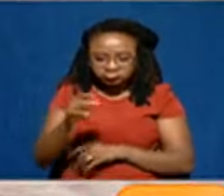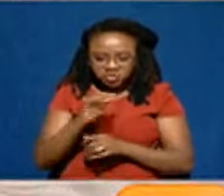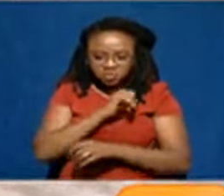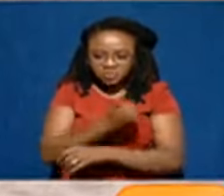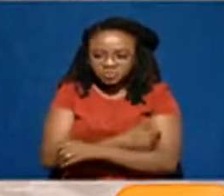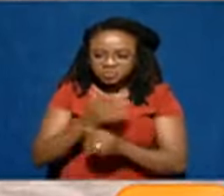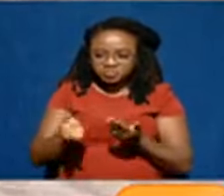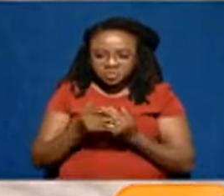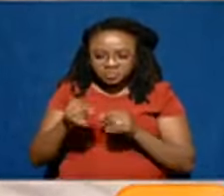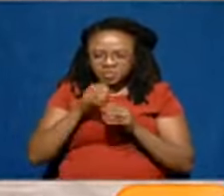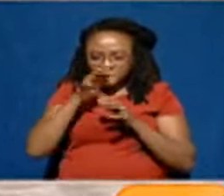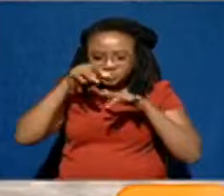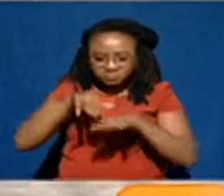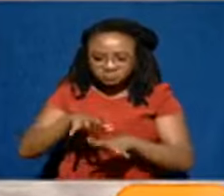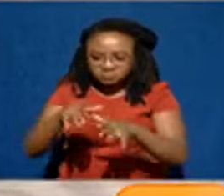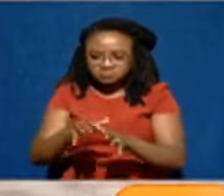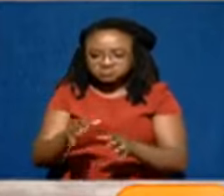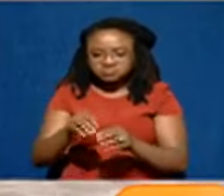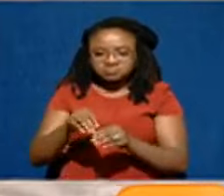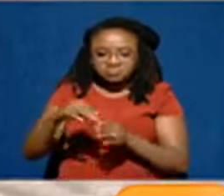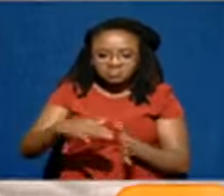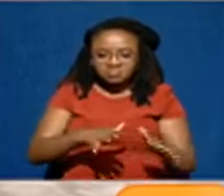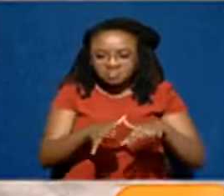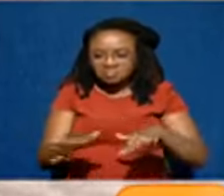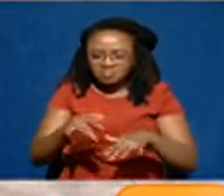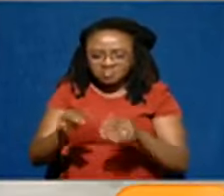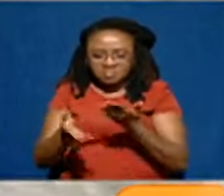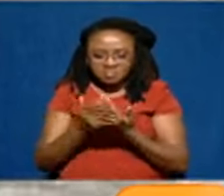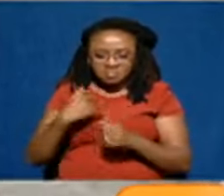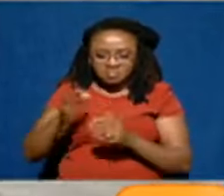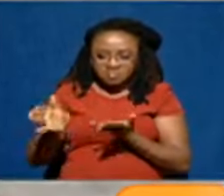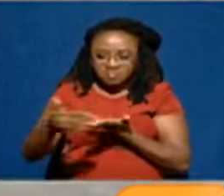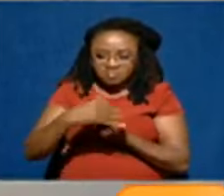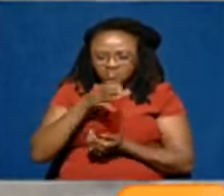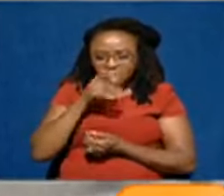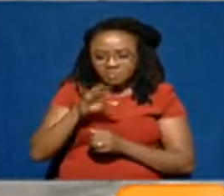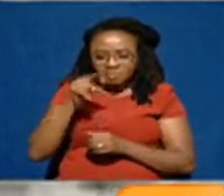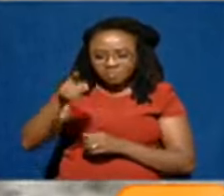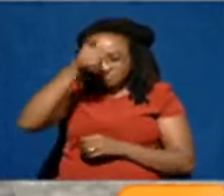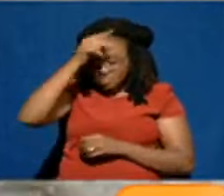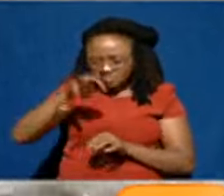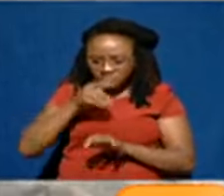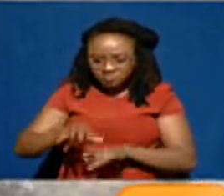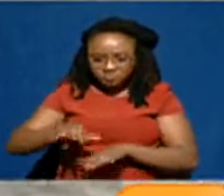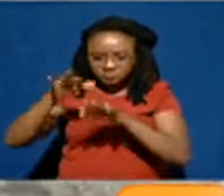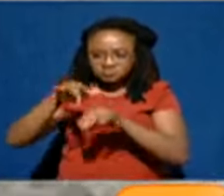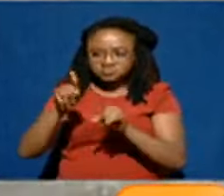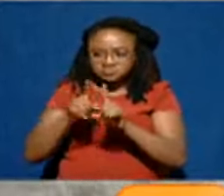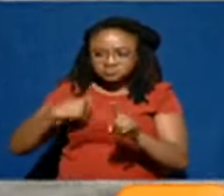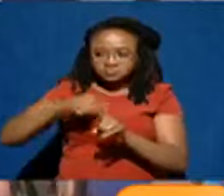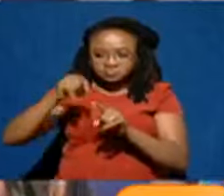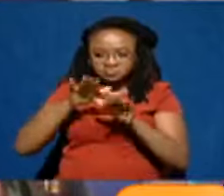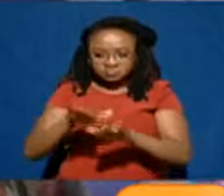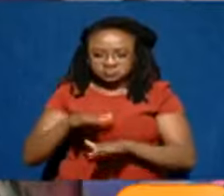and expand the canals leading into the farmlands in order to drain water from the flooded villages. Tuwe waangalifu na tuzungoje